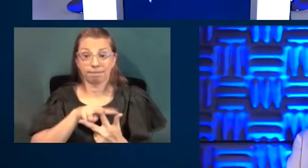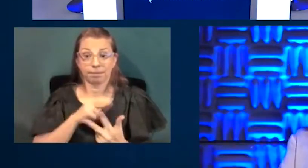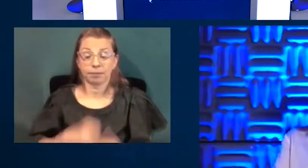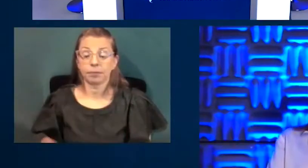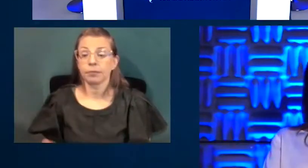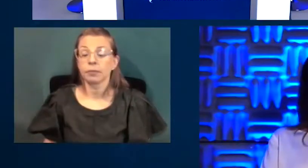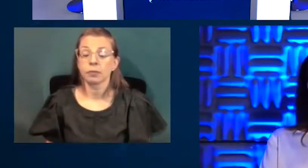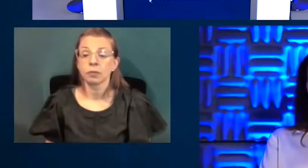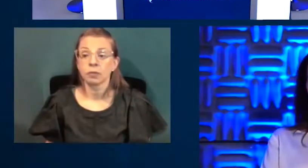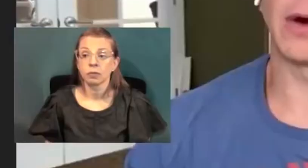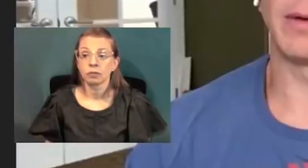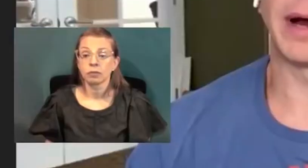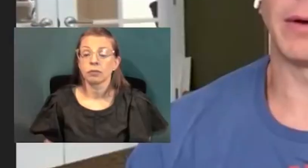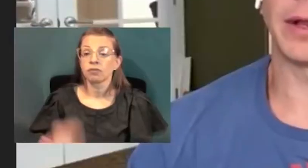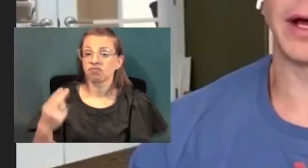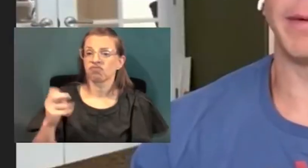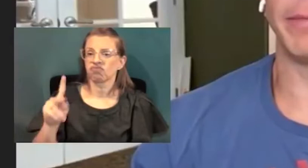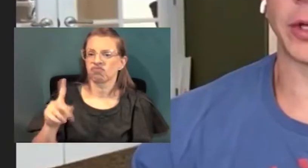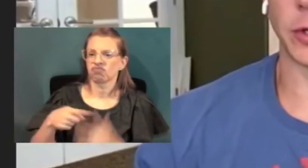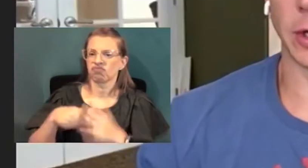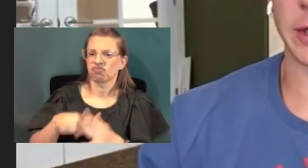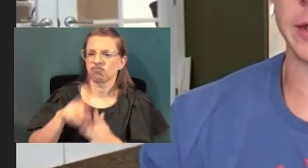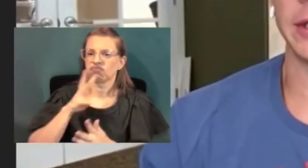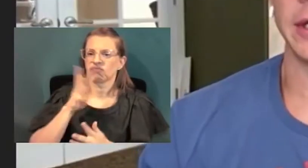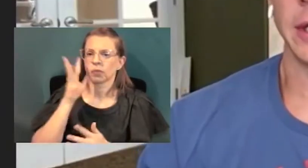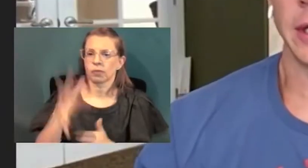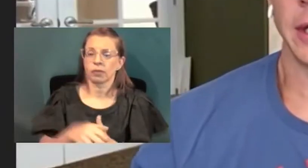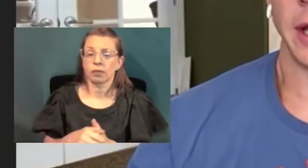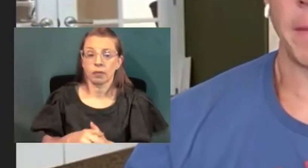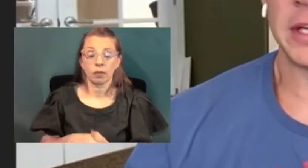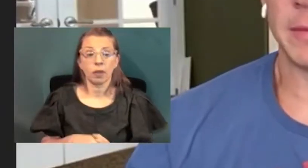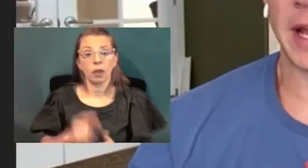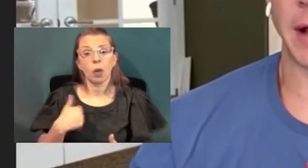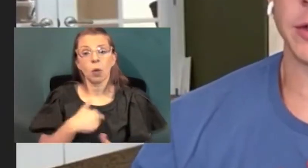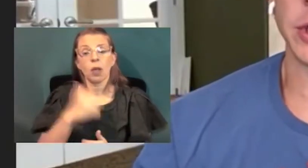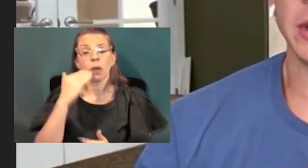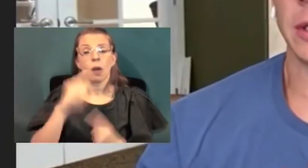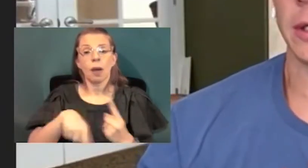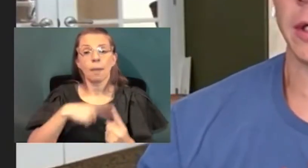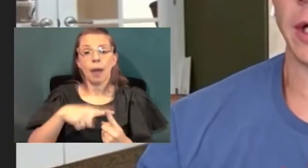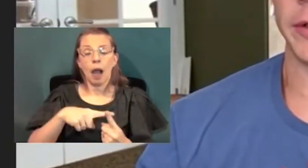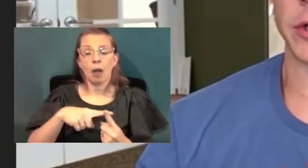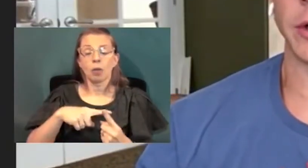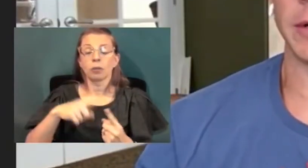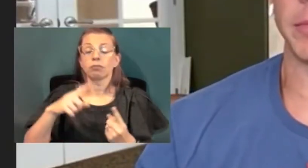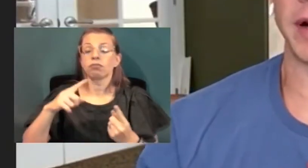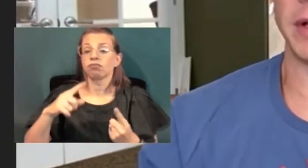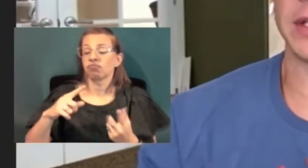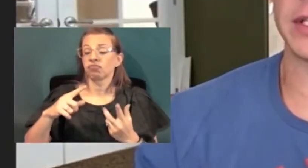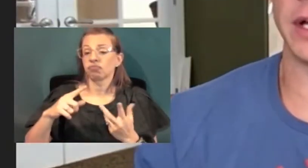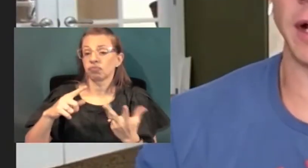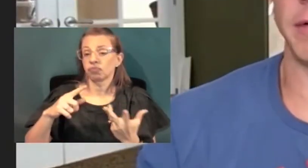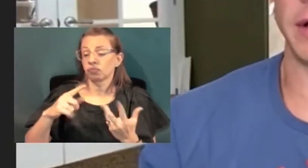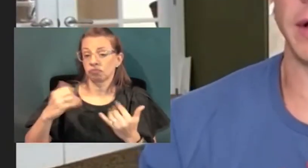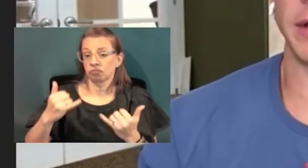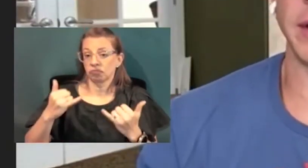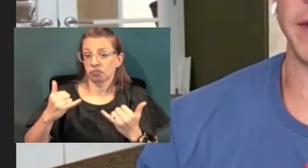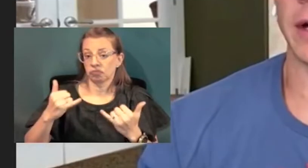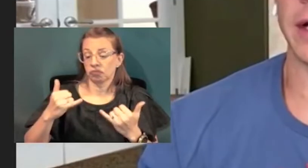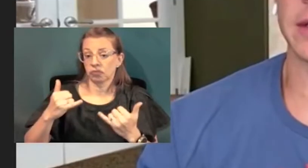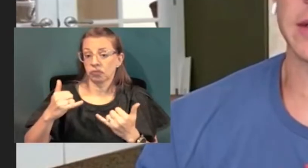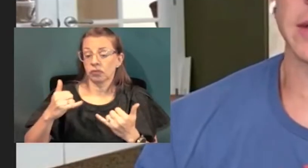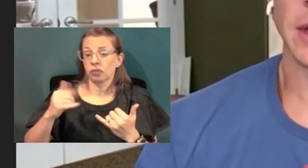Yeah, I will. I think what we know about the current epidemiology, the current prevalence of